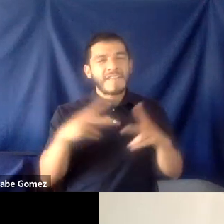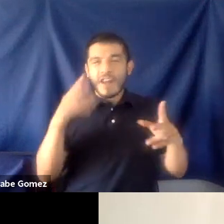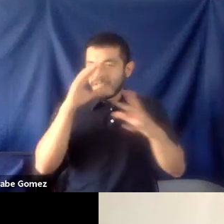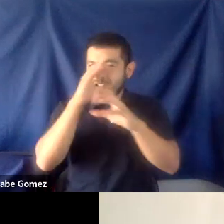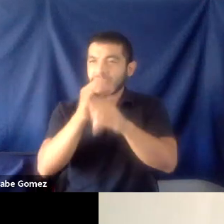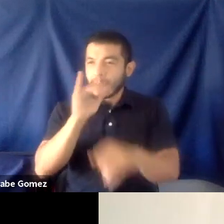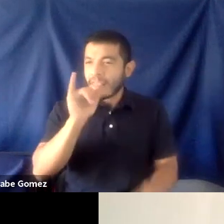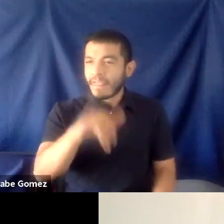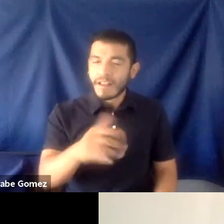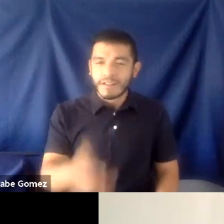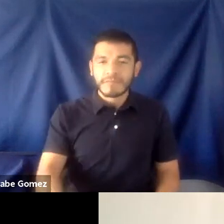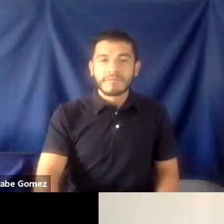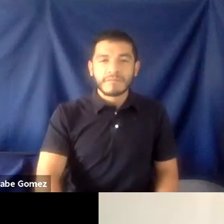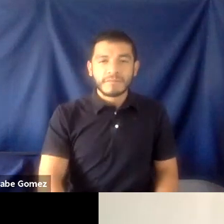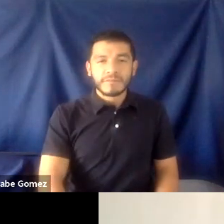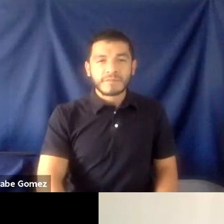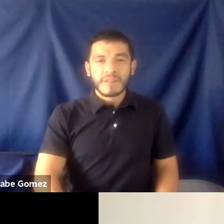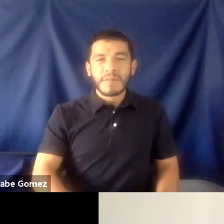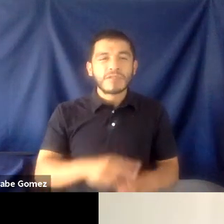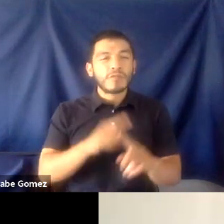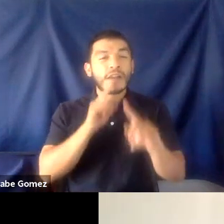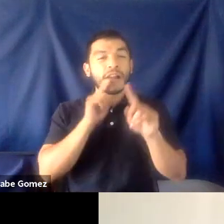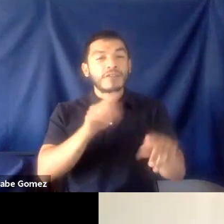But I guess to answer your question,